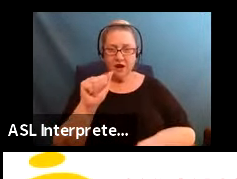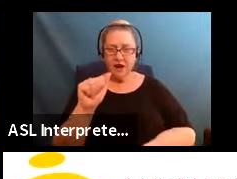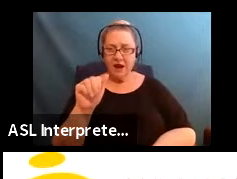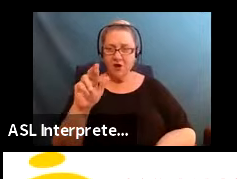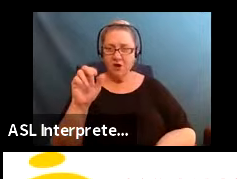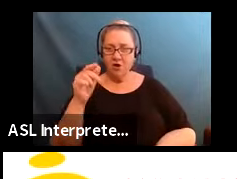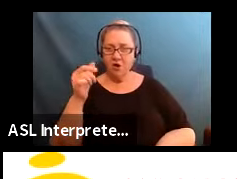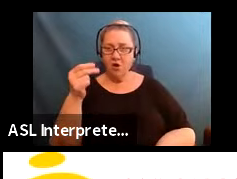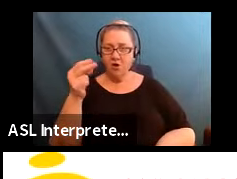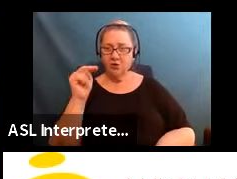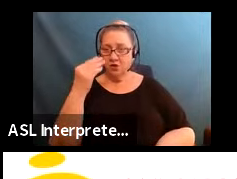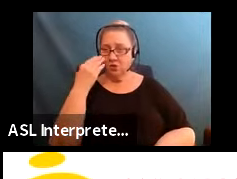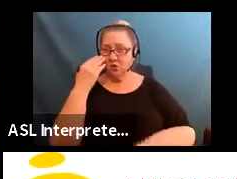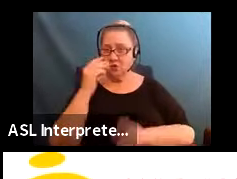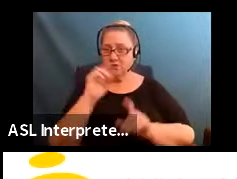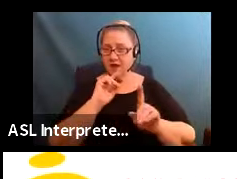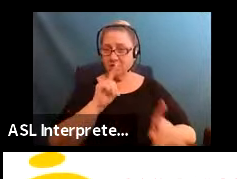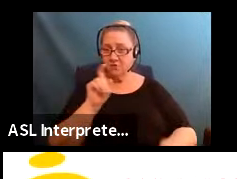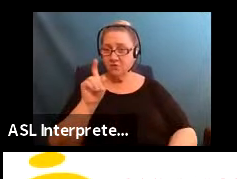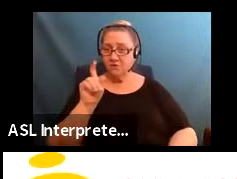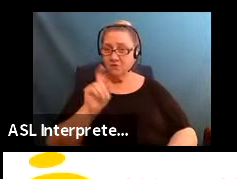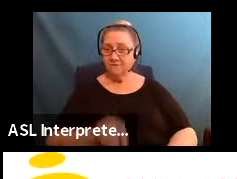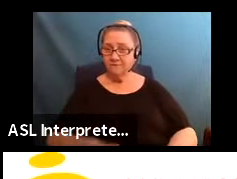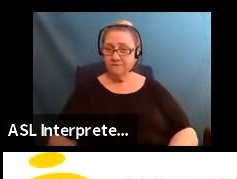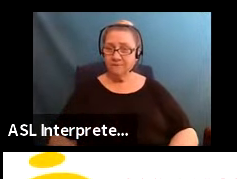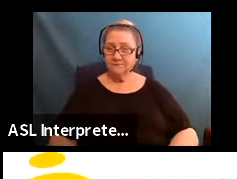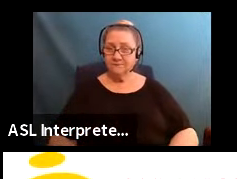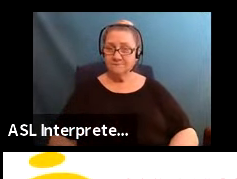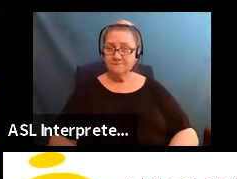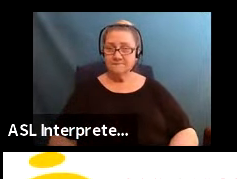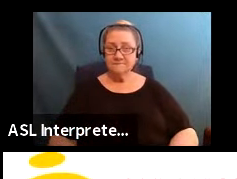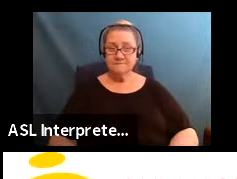happen to know the answer to that question?